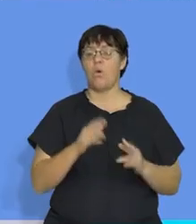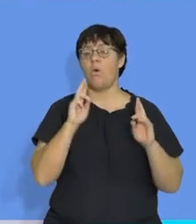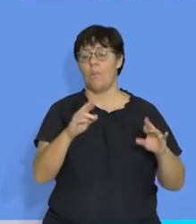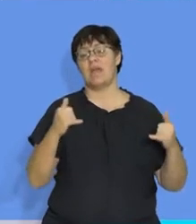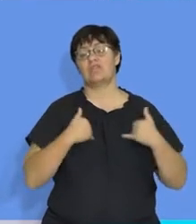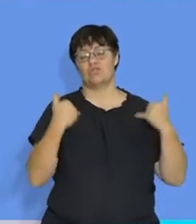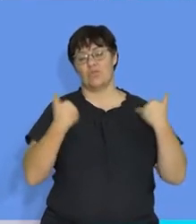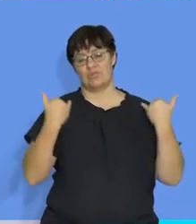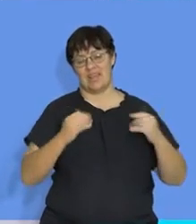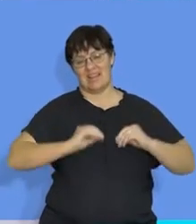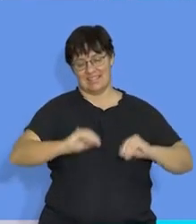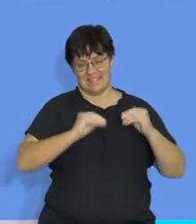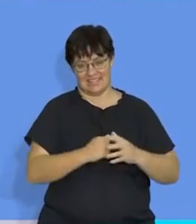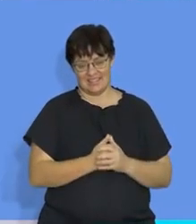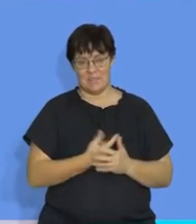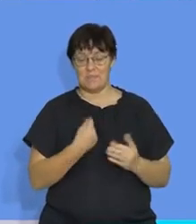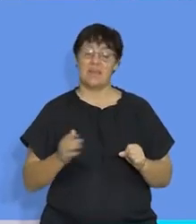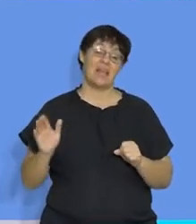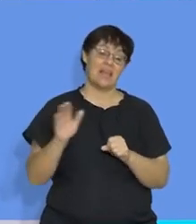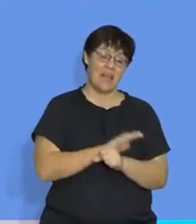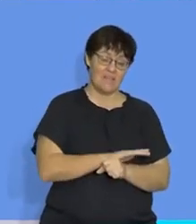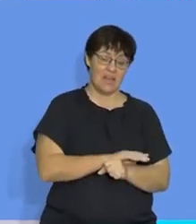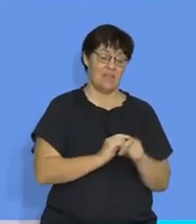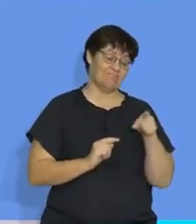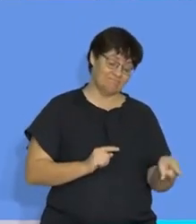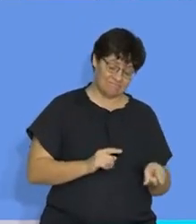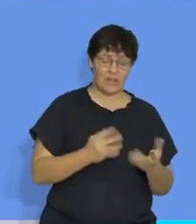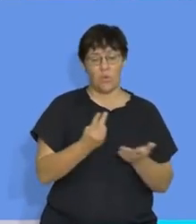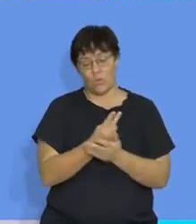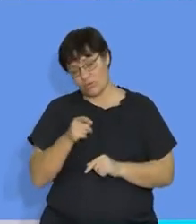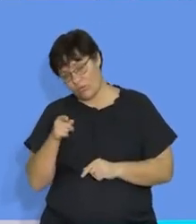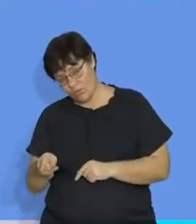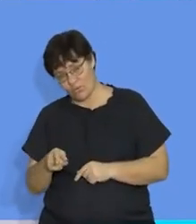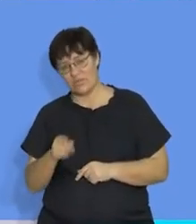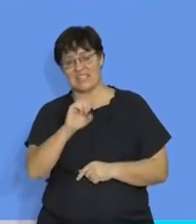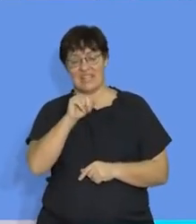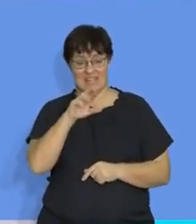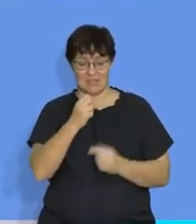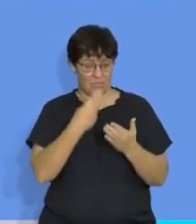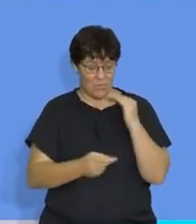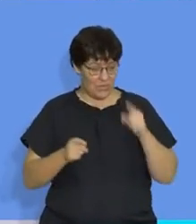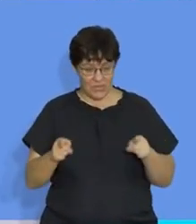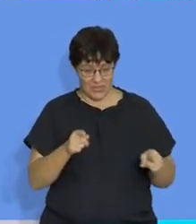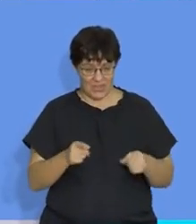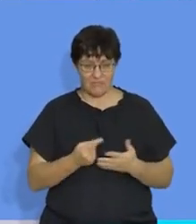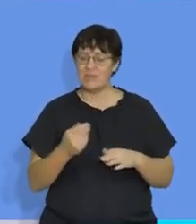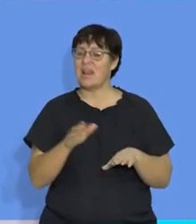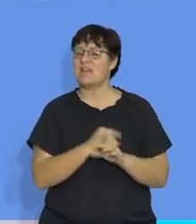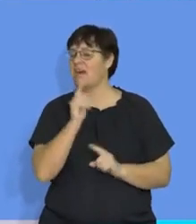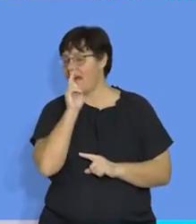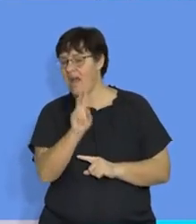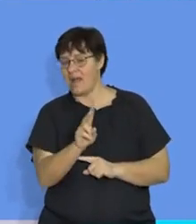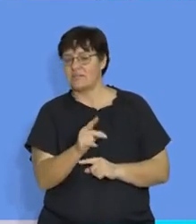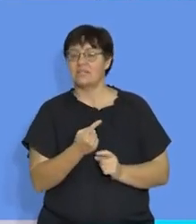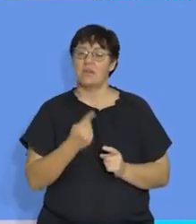hope that everyone has enjoyed the lesson today. I have covered arithmetic series as well as geometric series. If you tuned